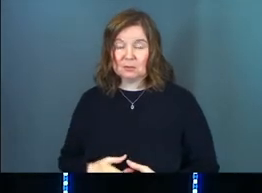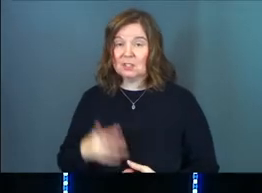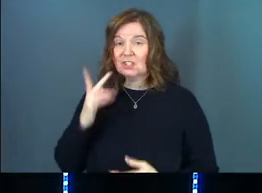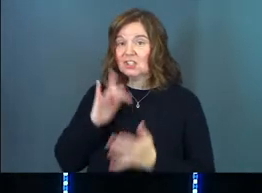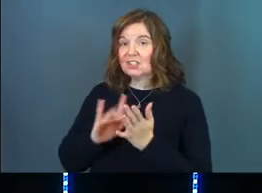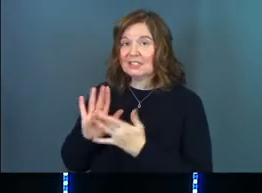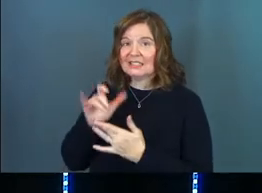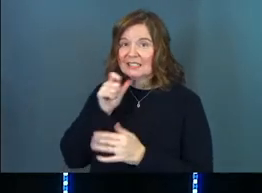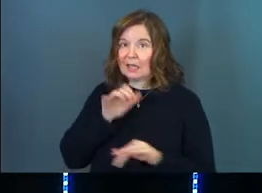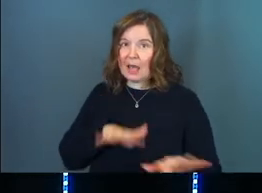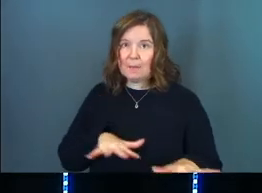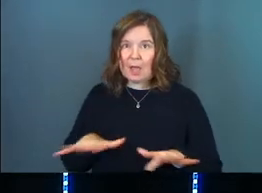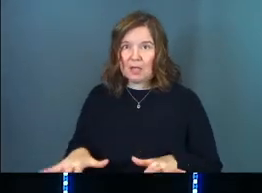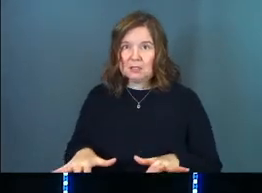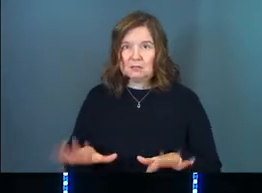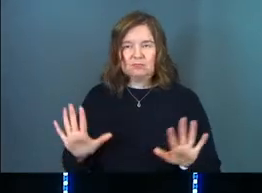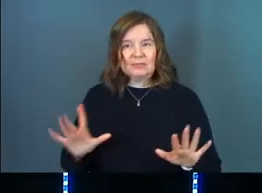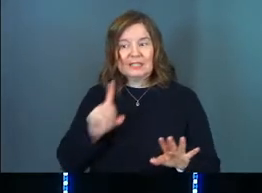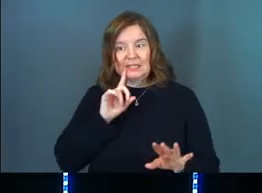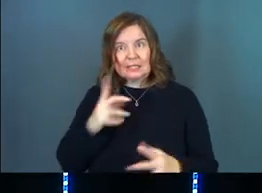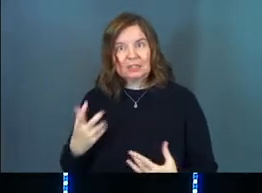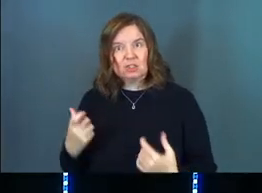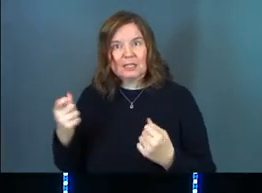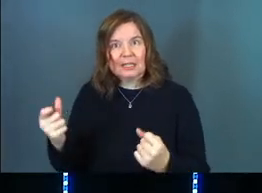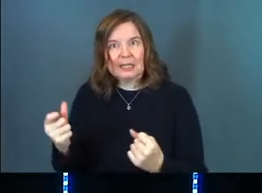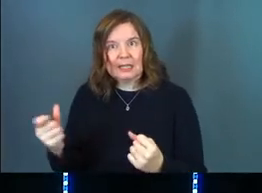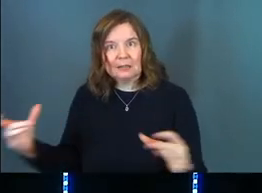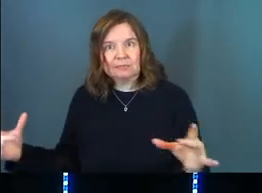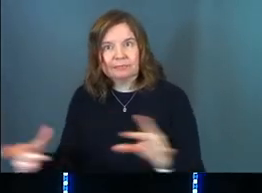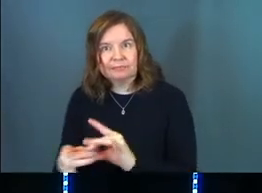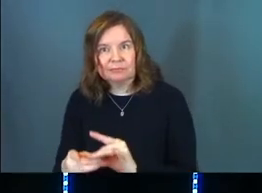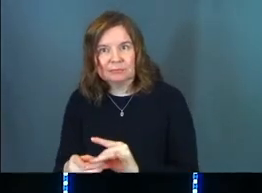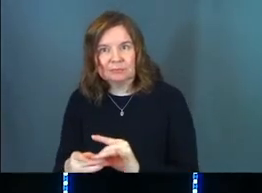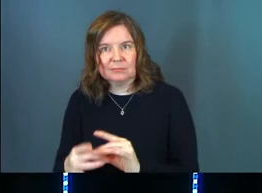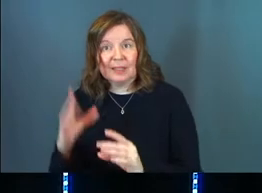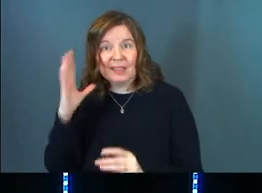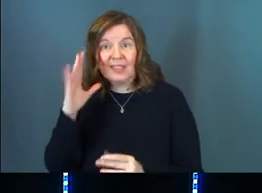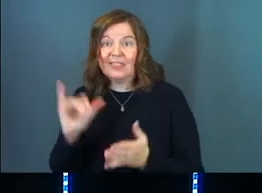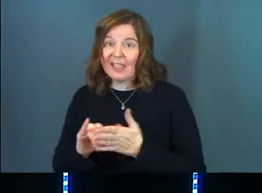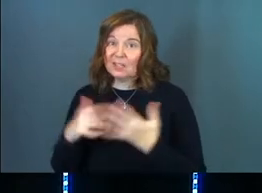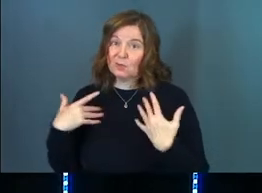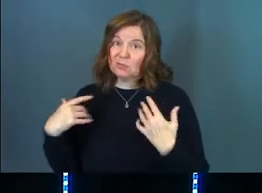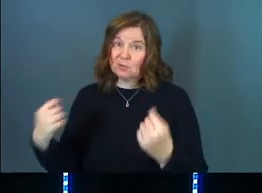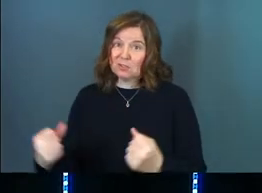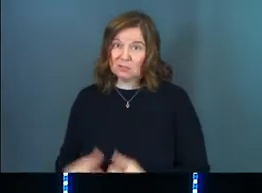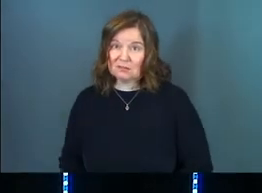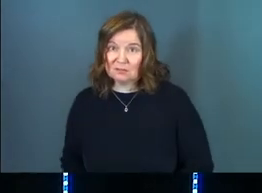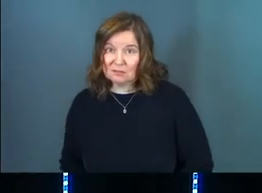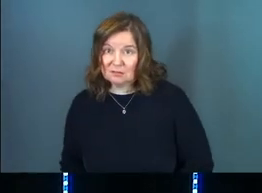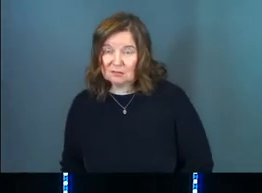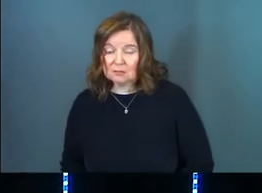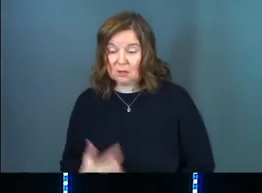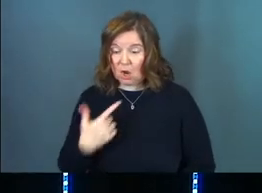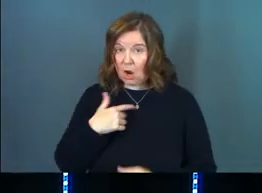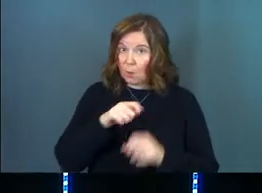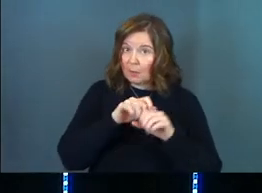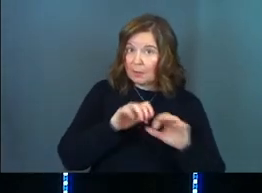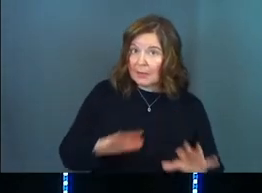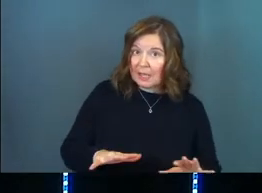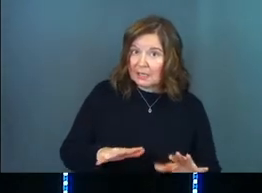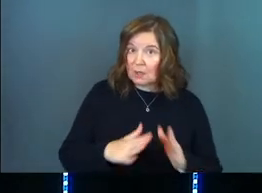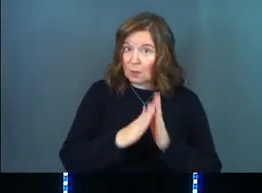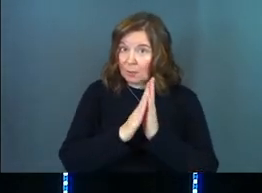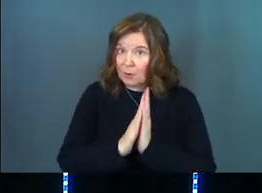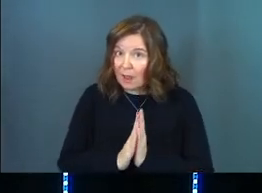See, Jesus isn't passive in the middle. He's actually healing the ear. That's restoration. Are we blessing?